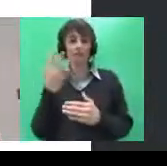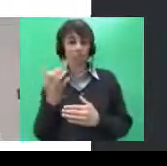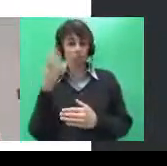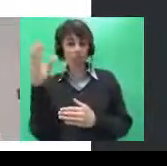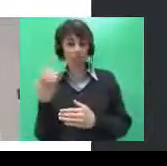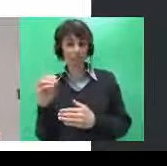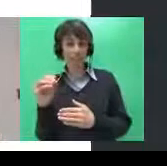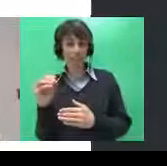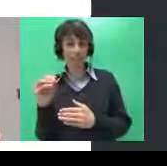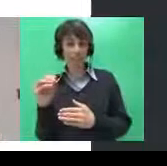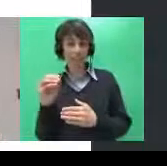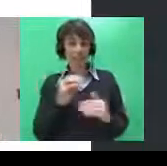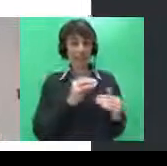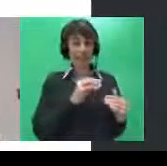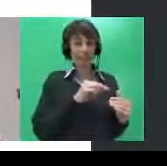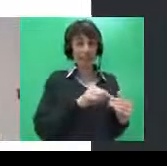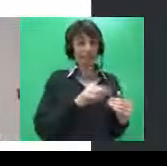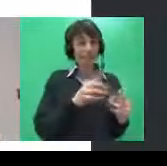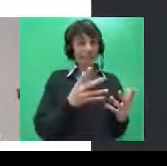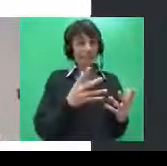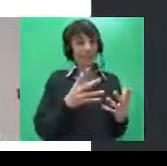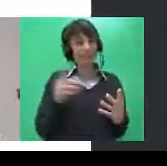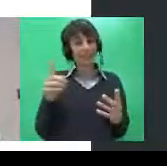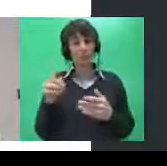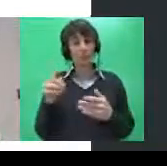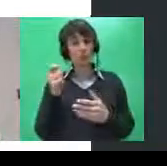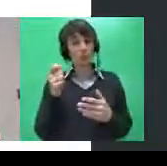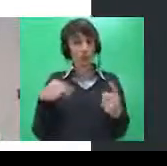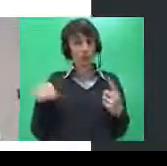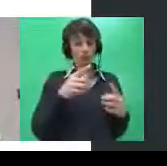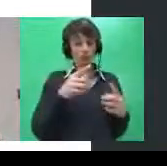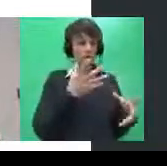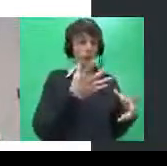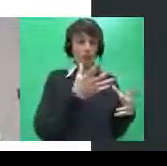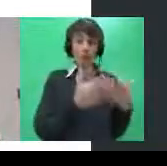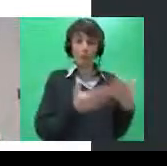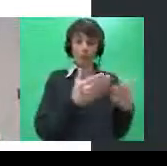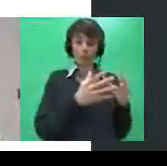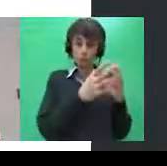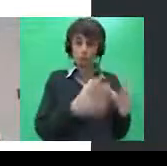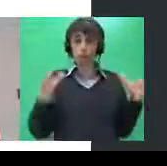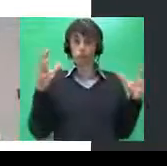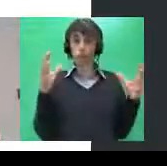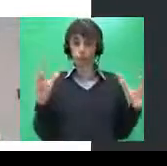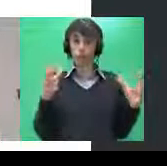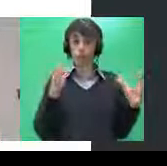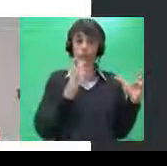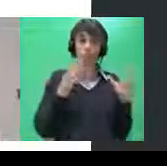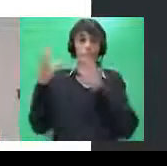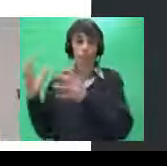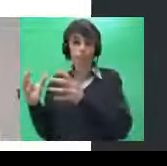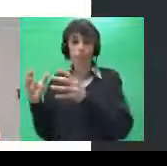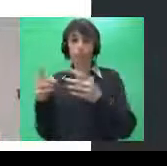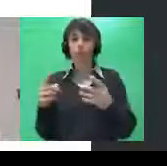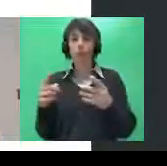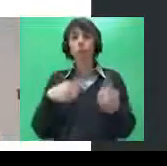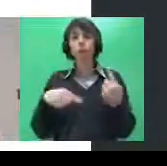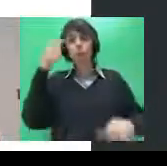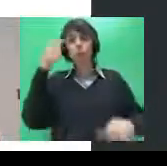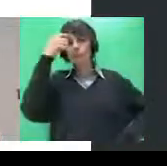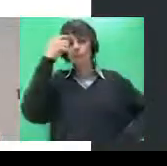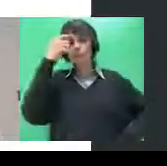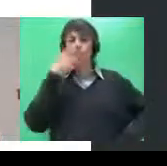proportion that don't have a disability or long-term health condition. But I think as we talk about common ingrained thinking and perceptions that we have, we do tend